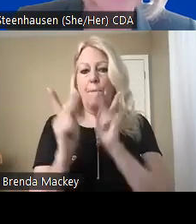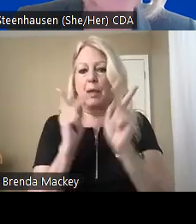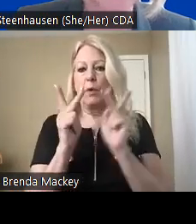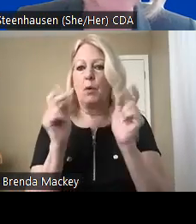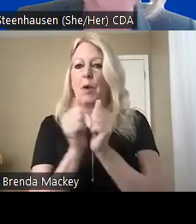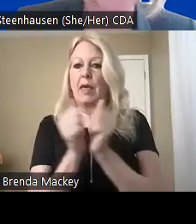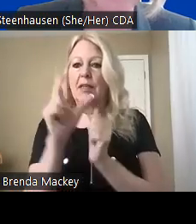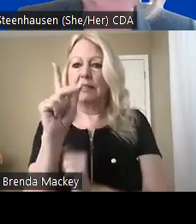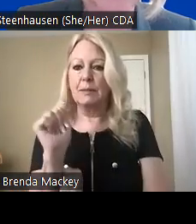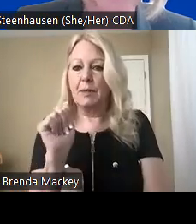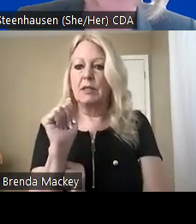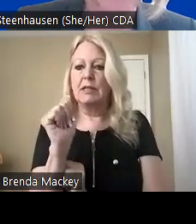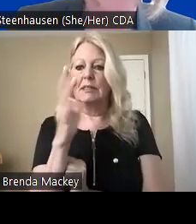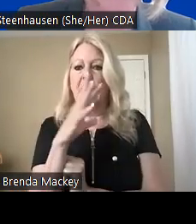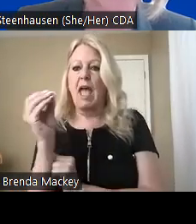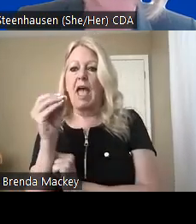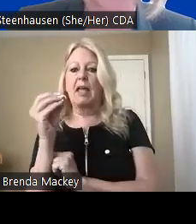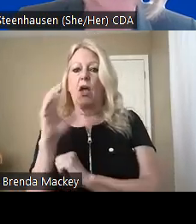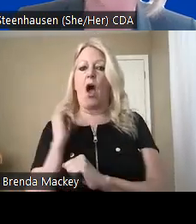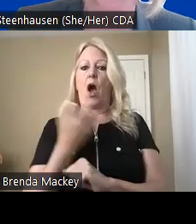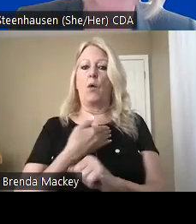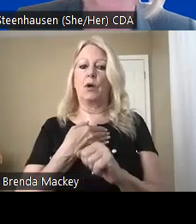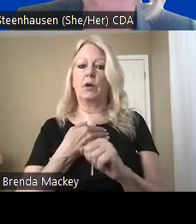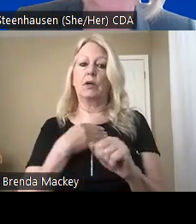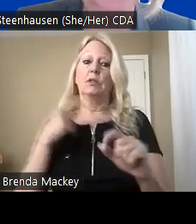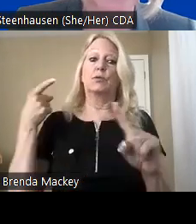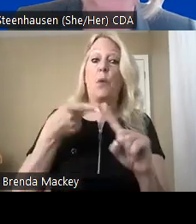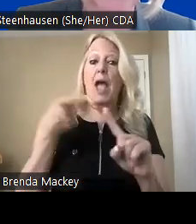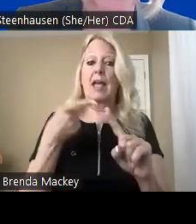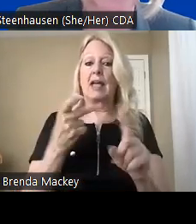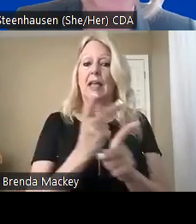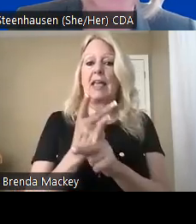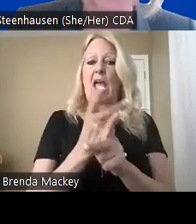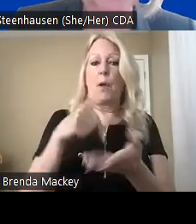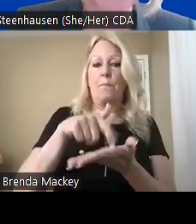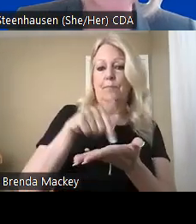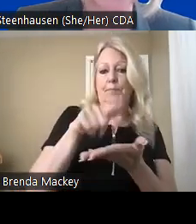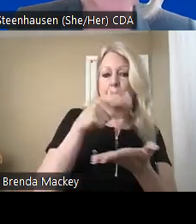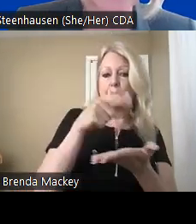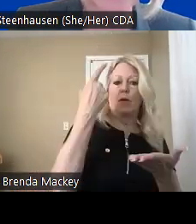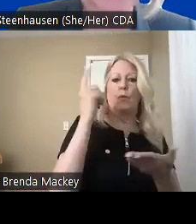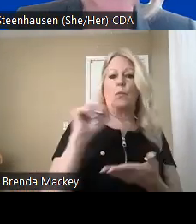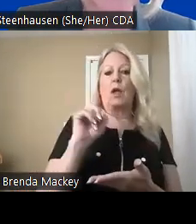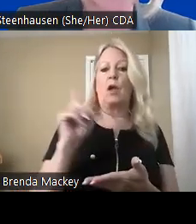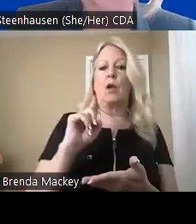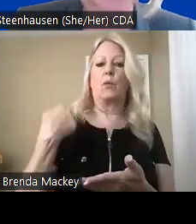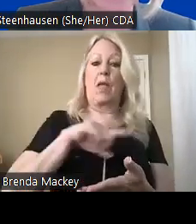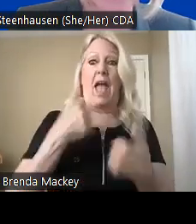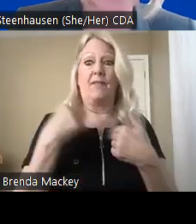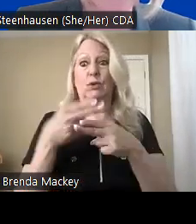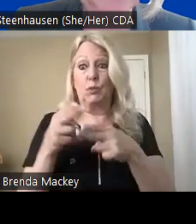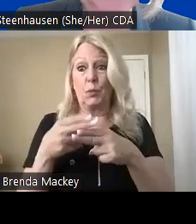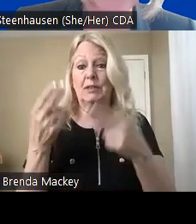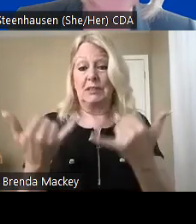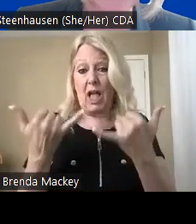home, as well as our paid direct care workforce that provide the critical hands-on care that people need. We have a shortage, and we need to